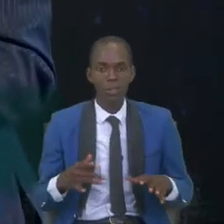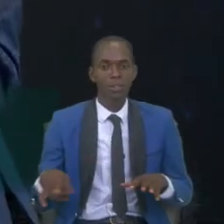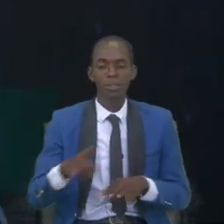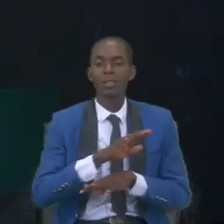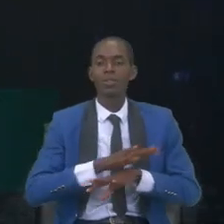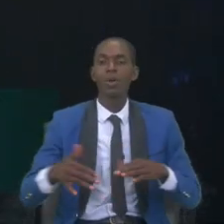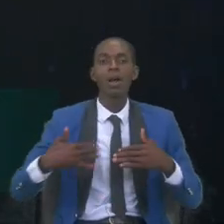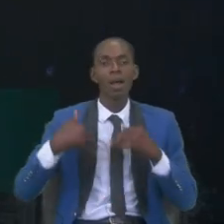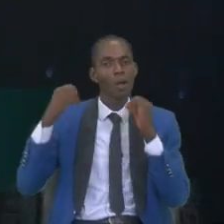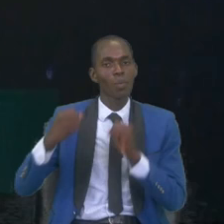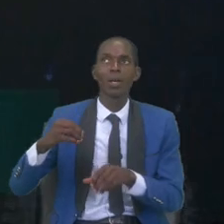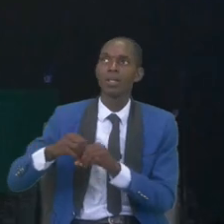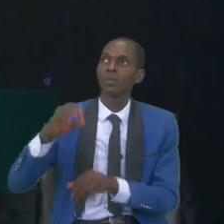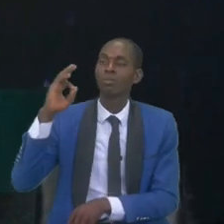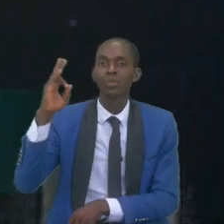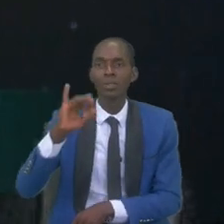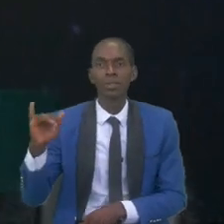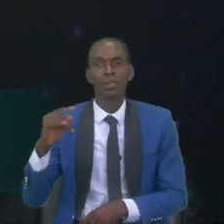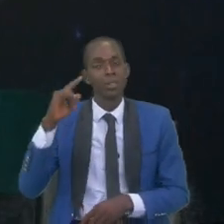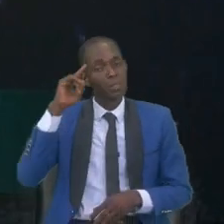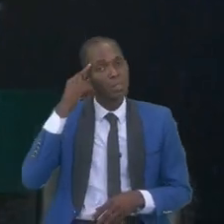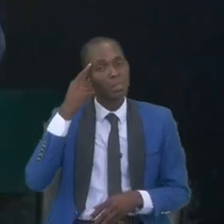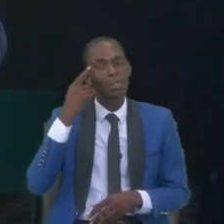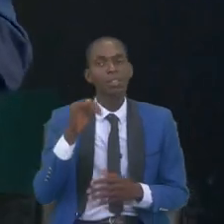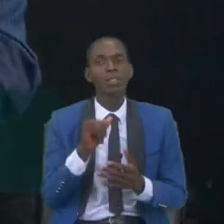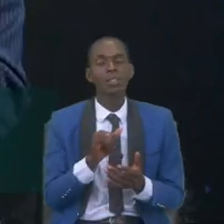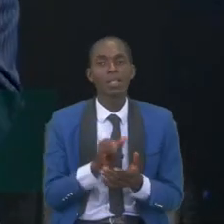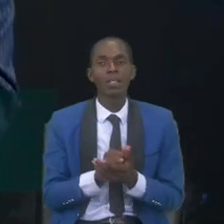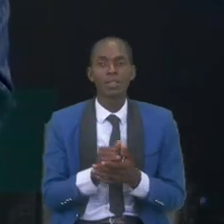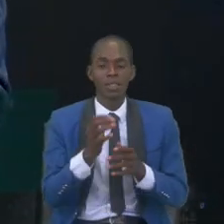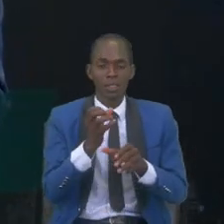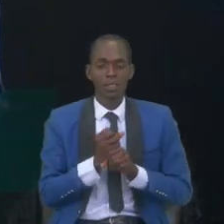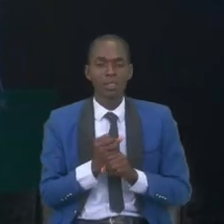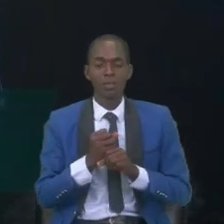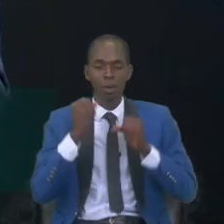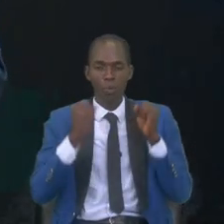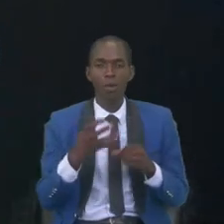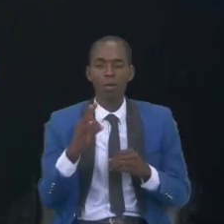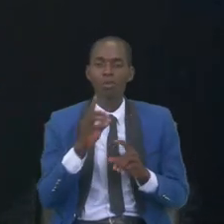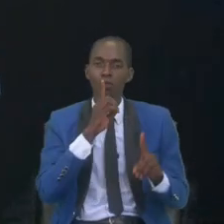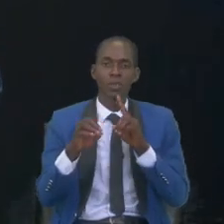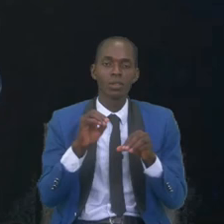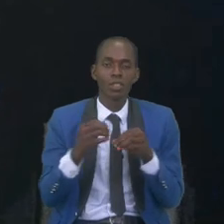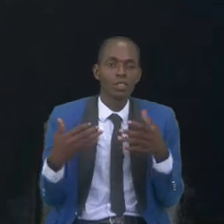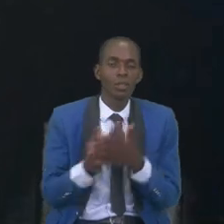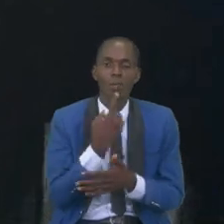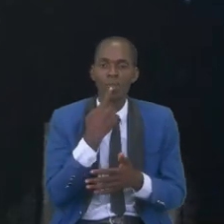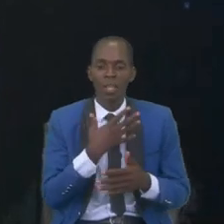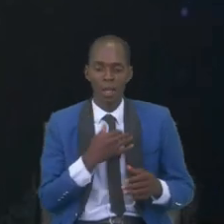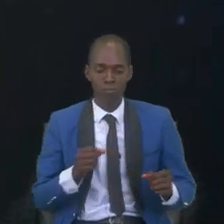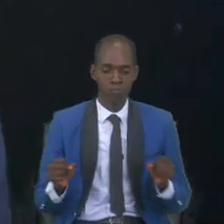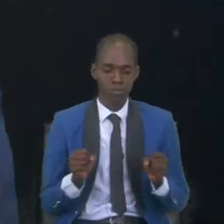they receive speaking in tongues. And after they're speaking in tongues, and they shake, and they